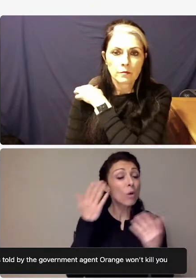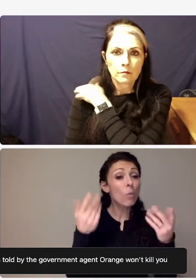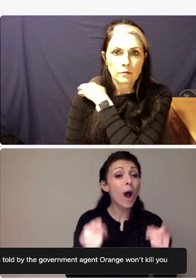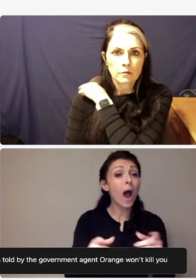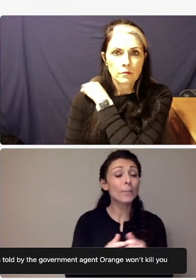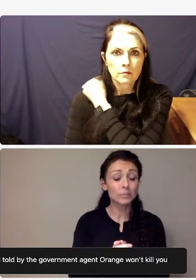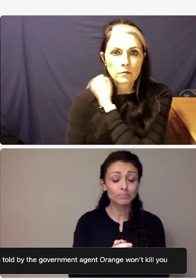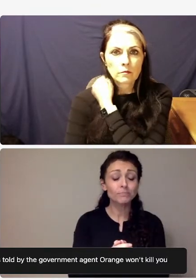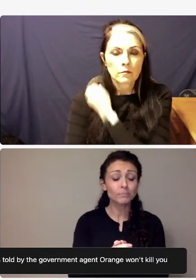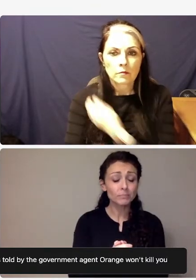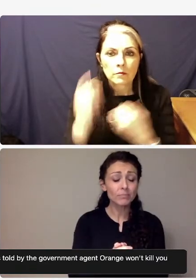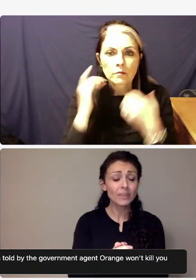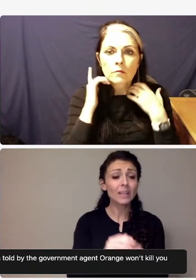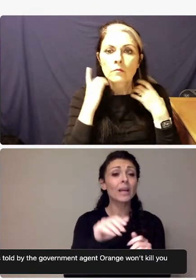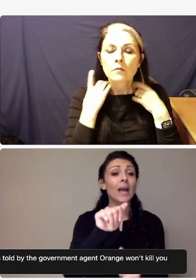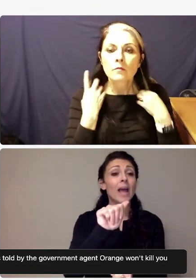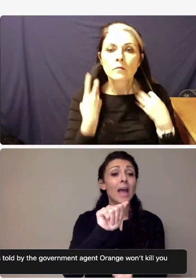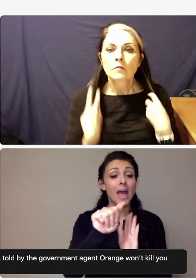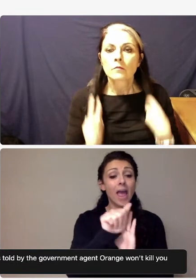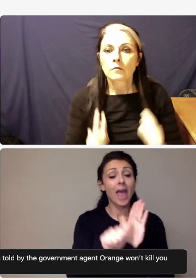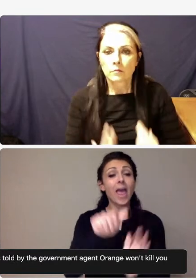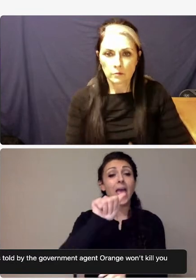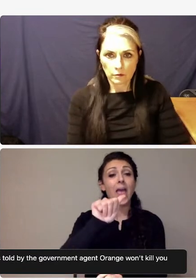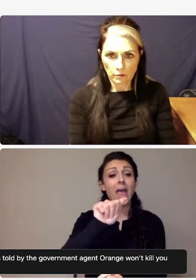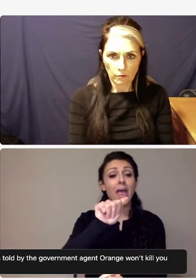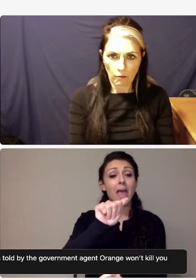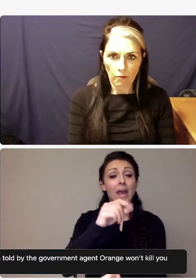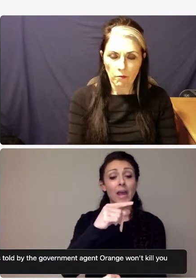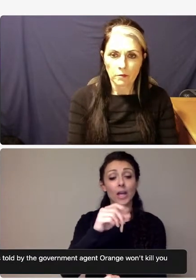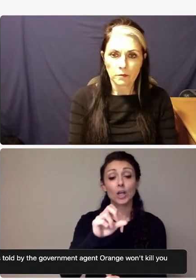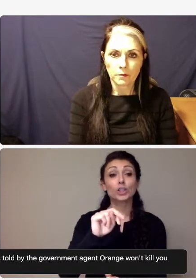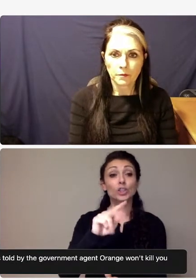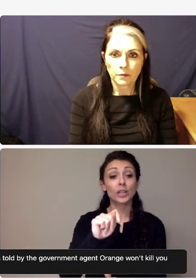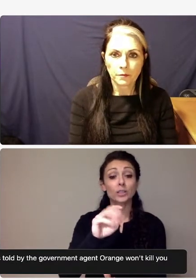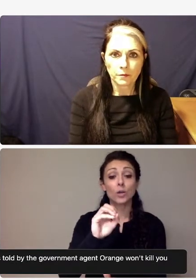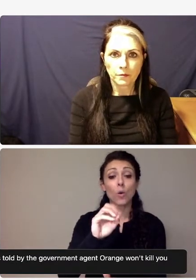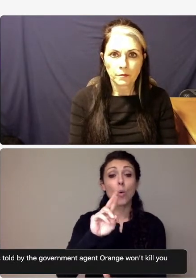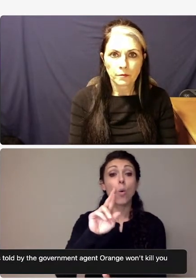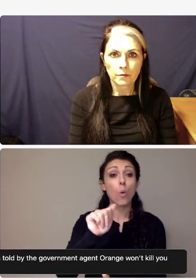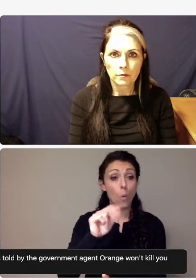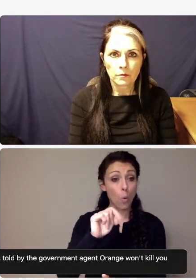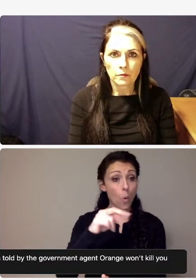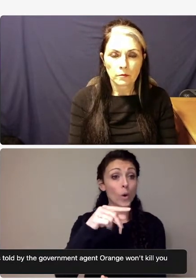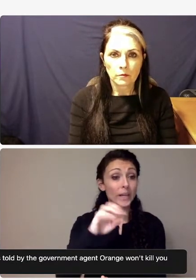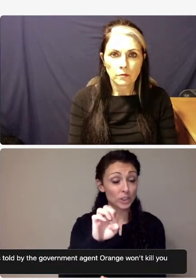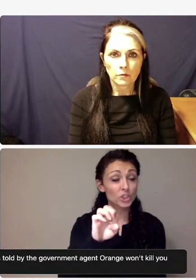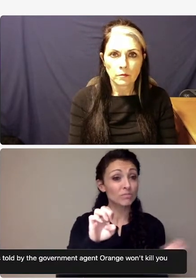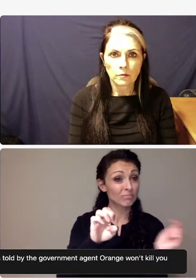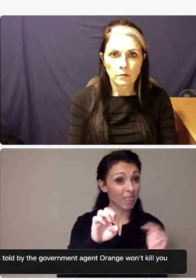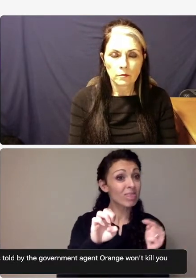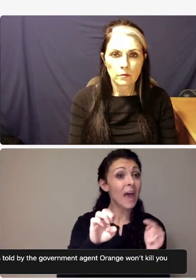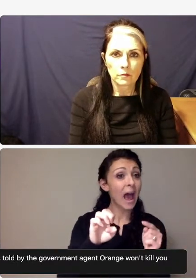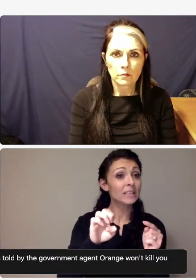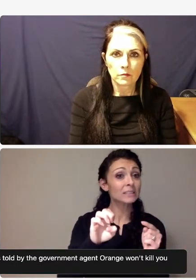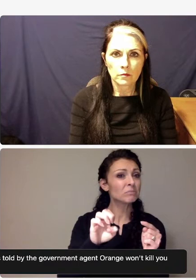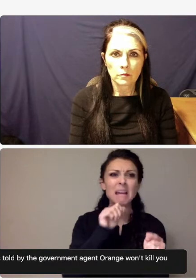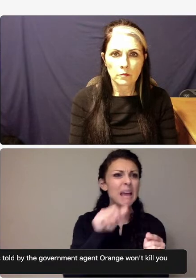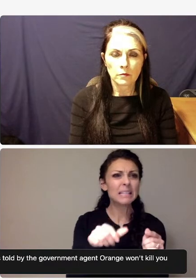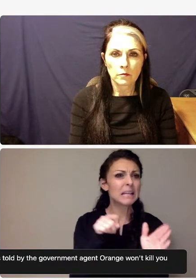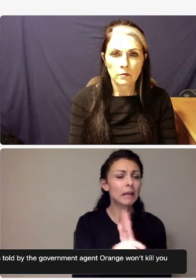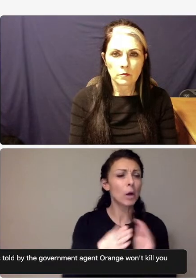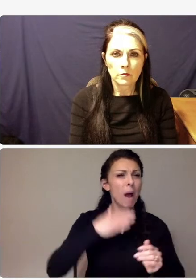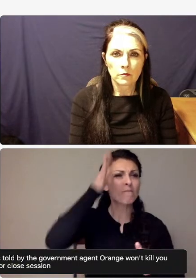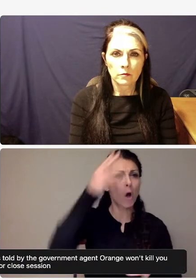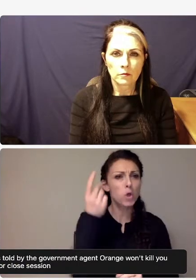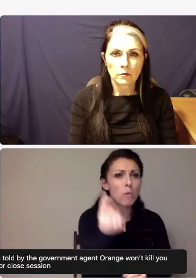bloodstream and killed him slowly for 20 years so um you know i know it's a closed session probably